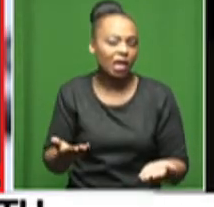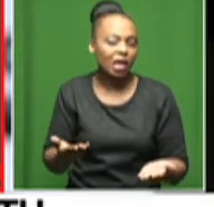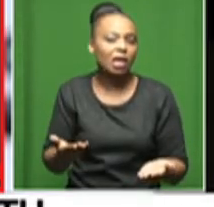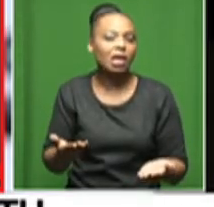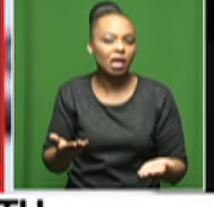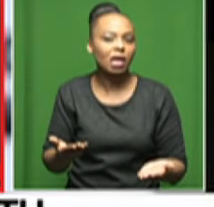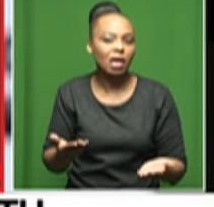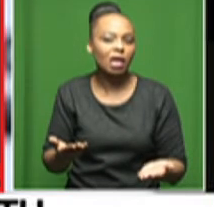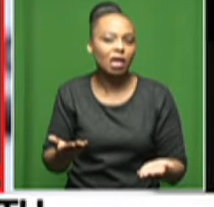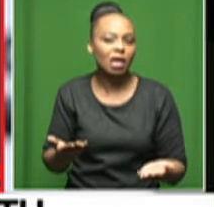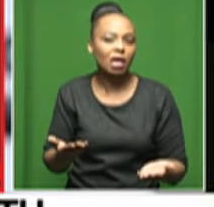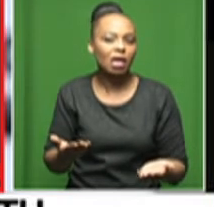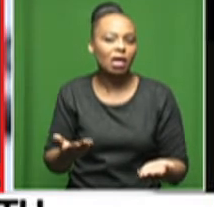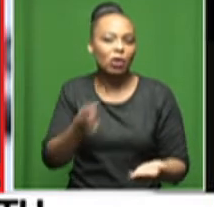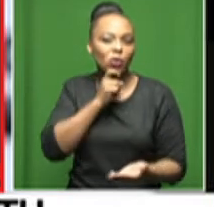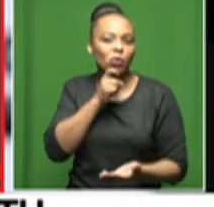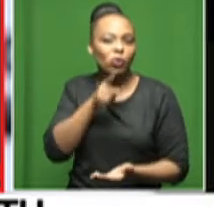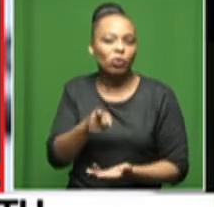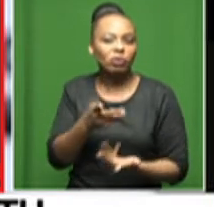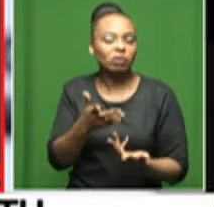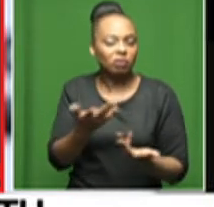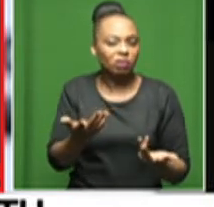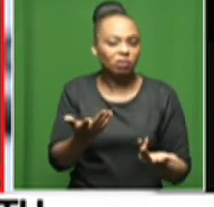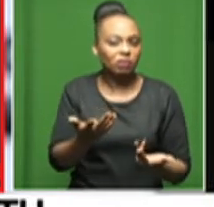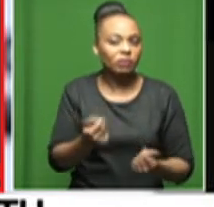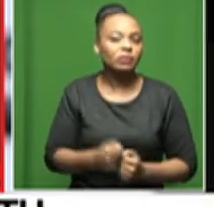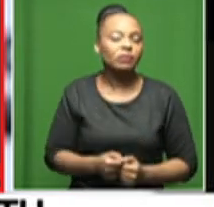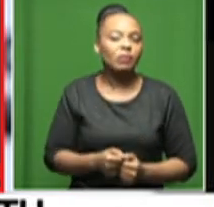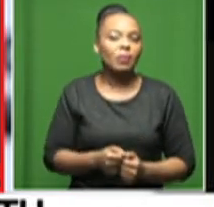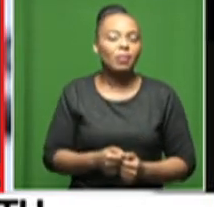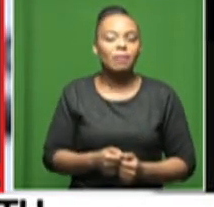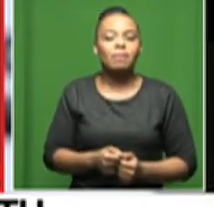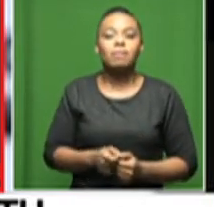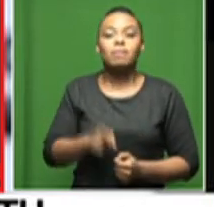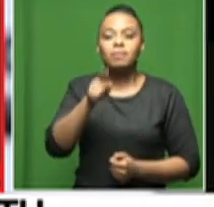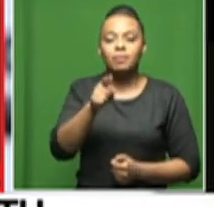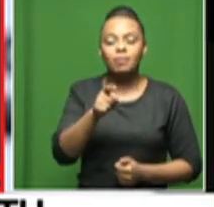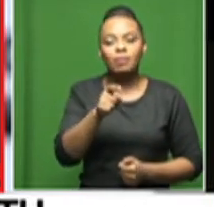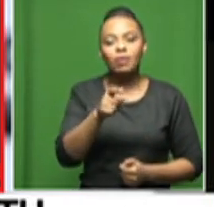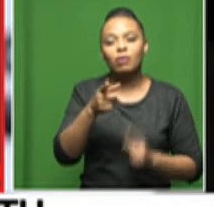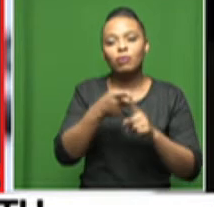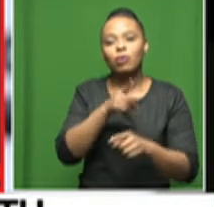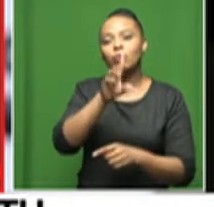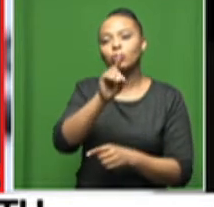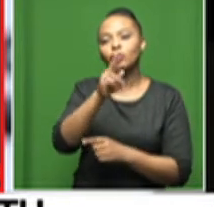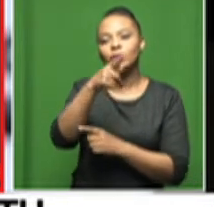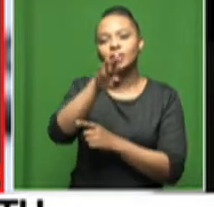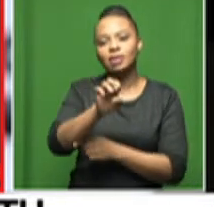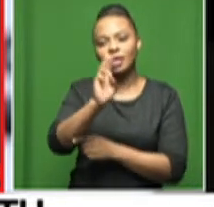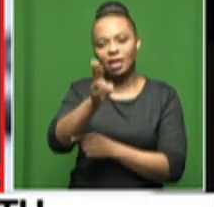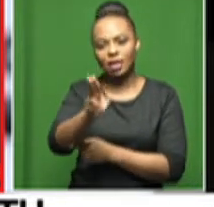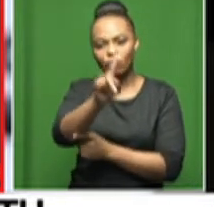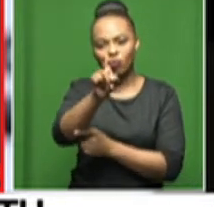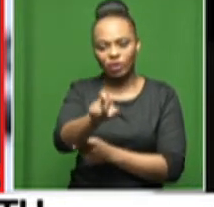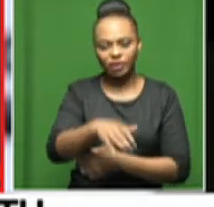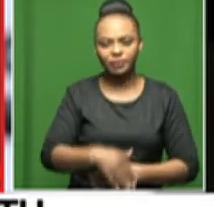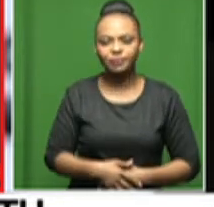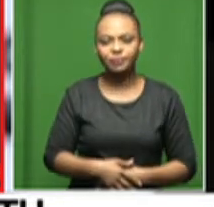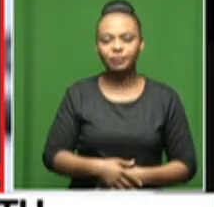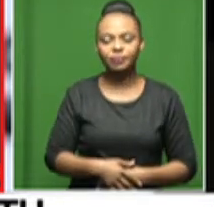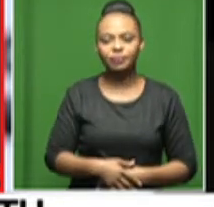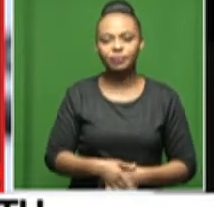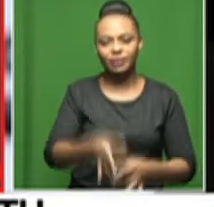a regimen together? The next question from Christian Duplessis again. What does the new data